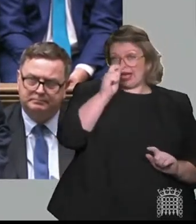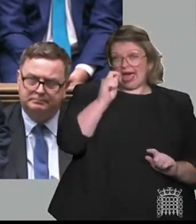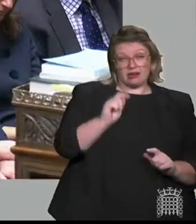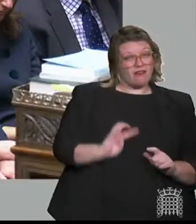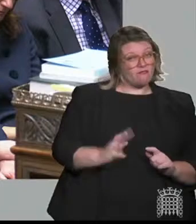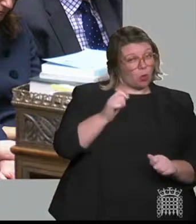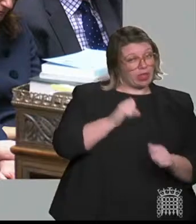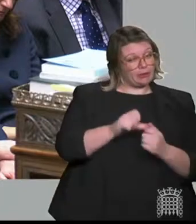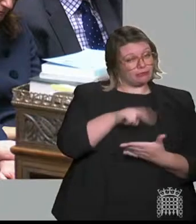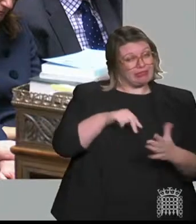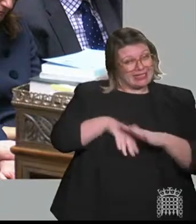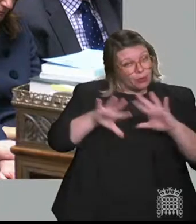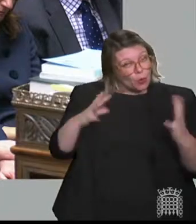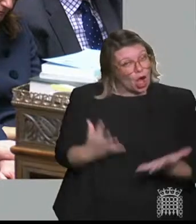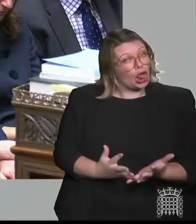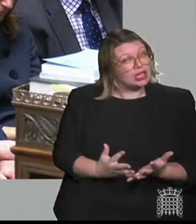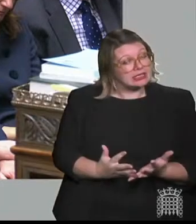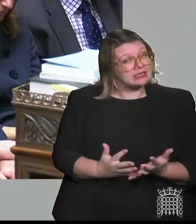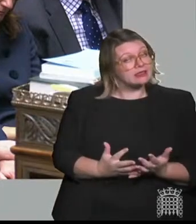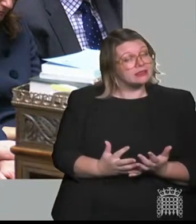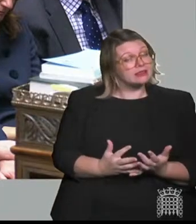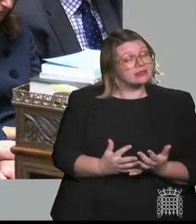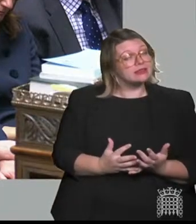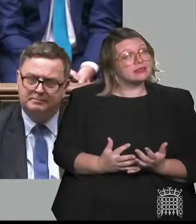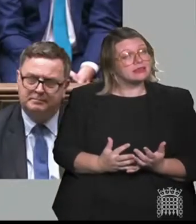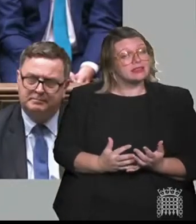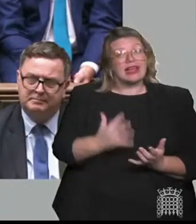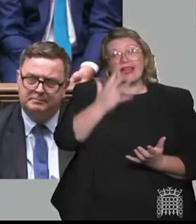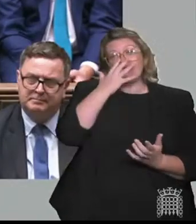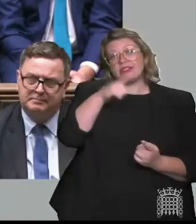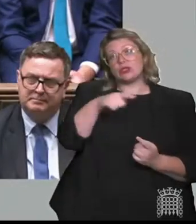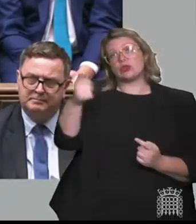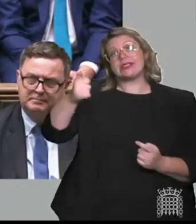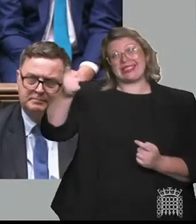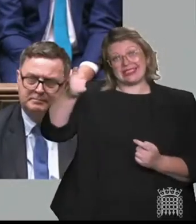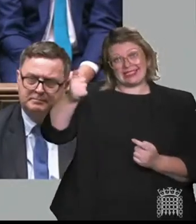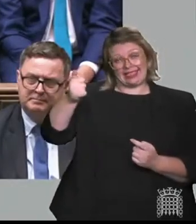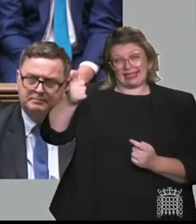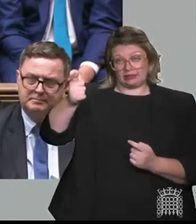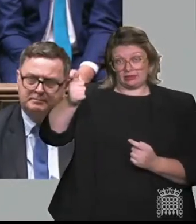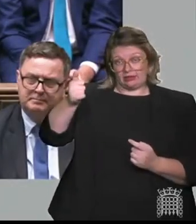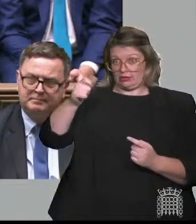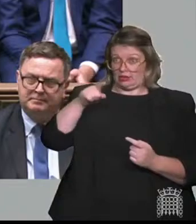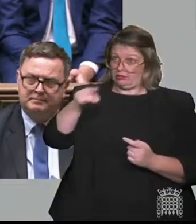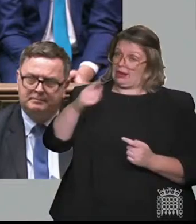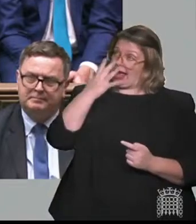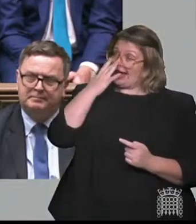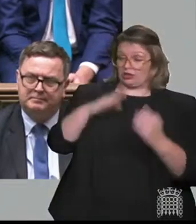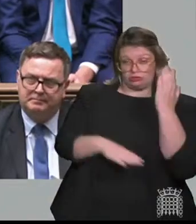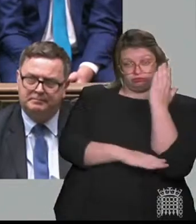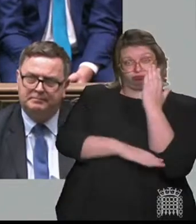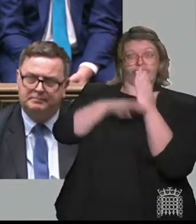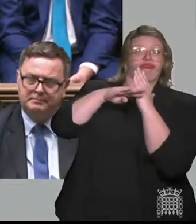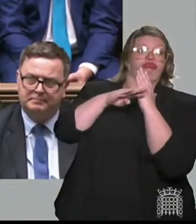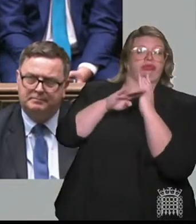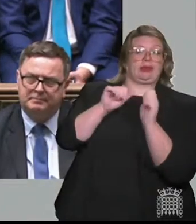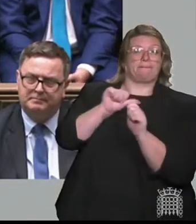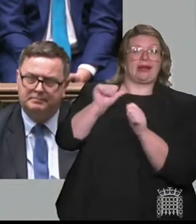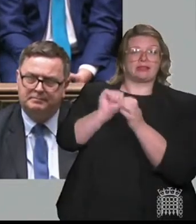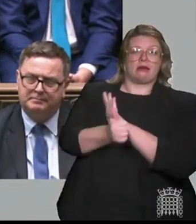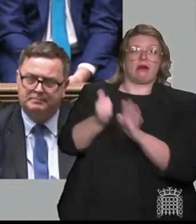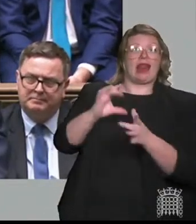in the world. And since 2015, our 15 to 16-year-olds have risen 7 places in the OECD rankings for maths,